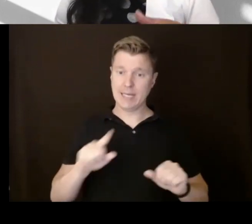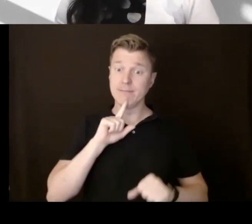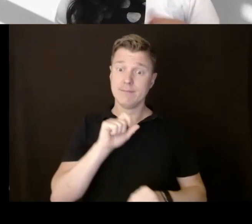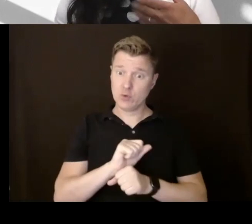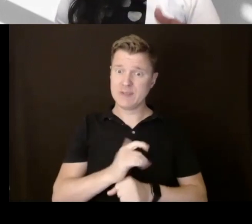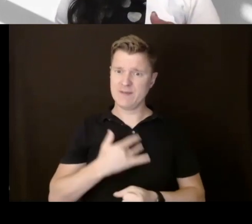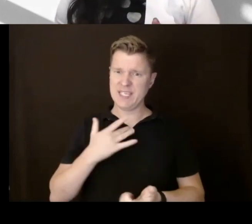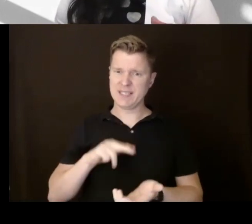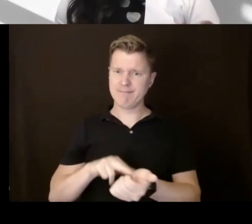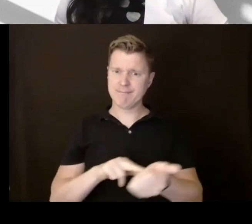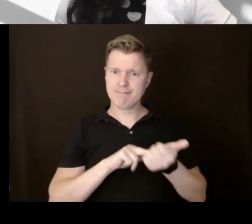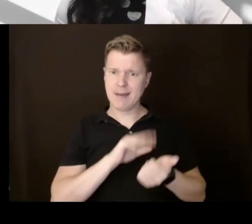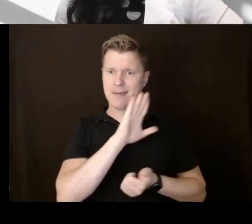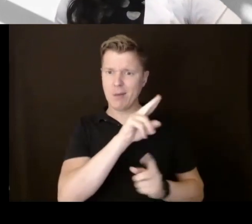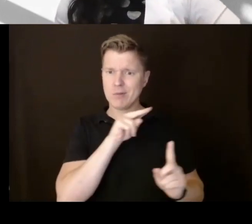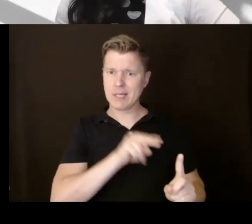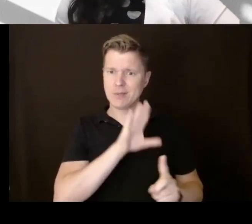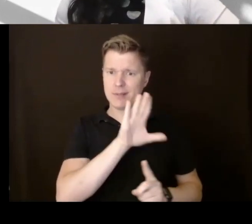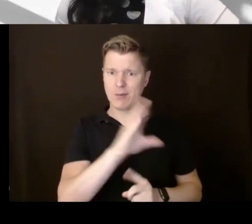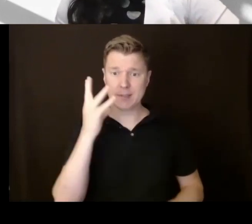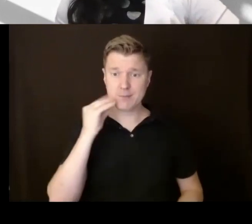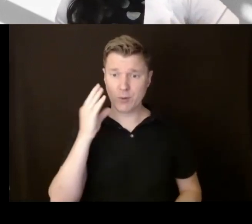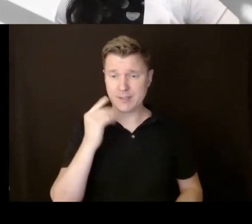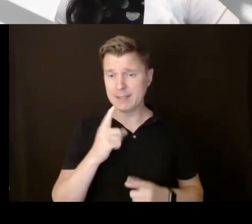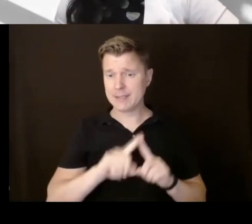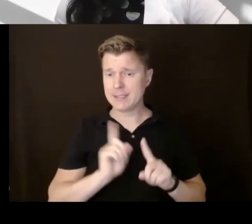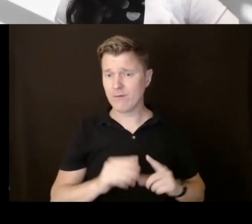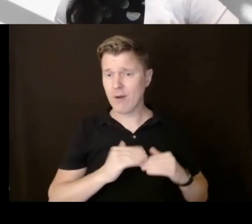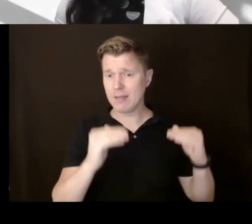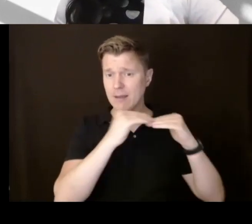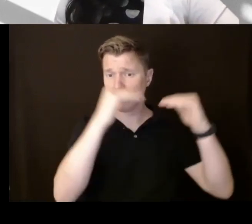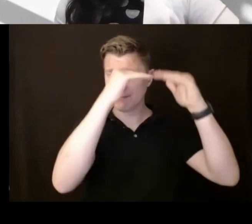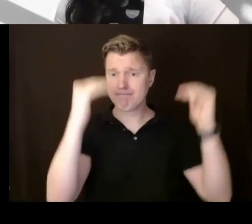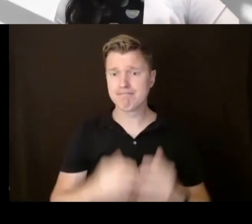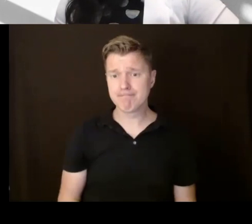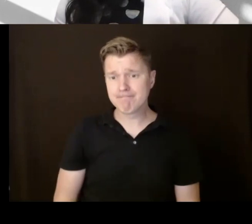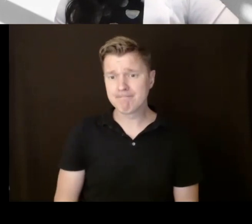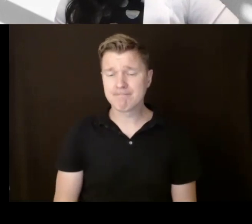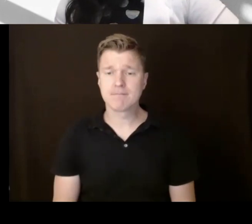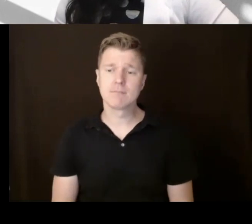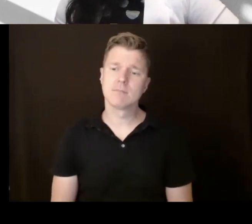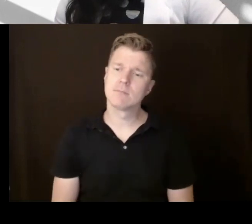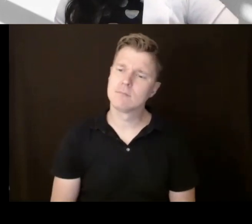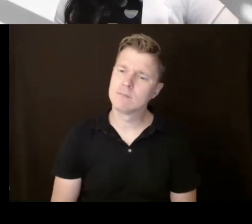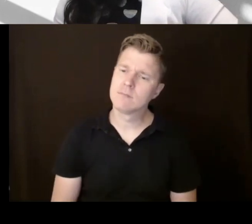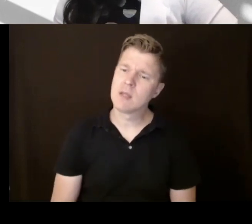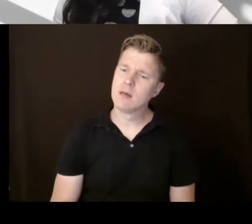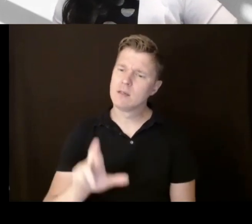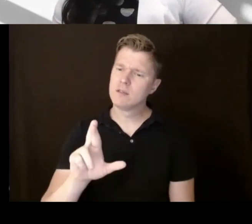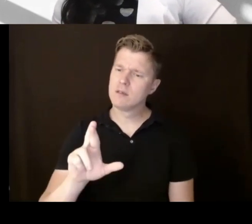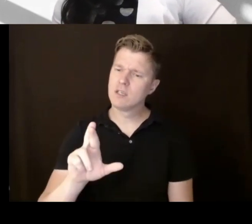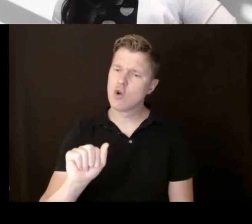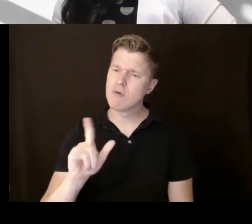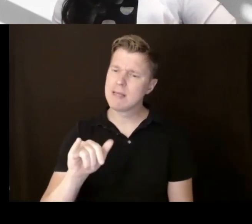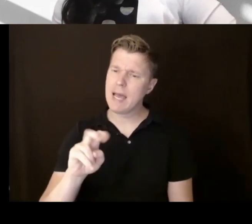perceptions and experiences are at various levels. Does Reliance provide TA to sexual